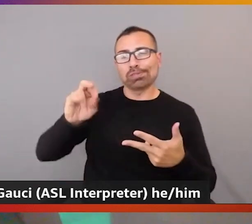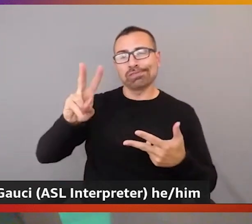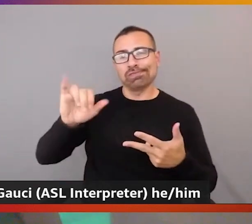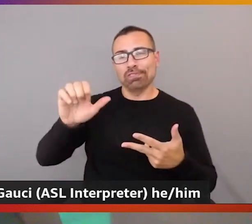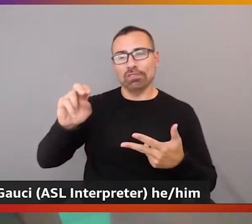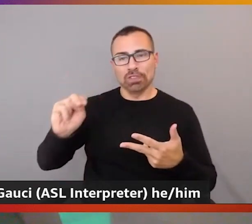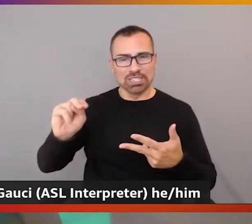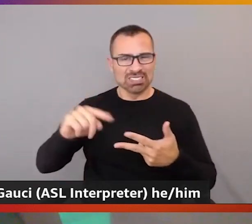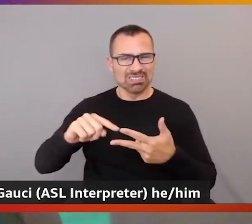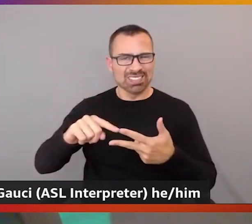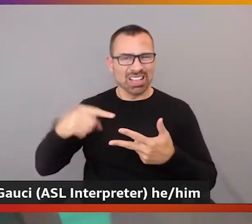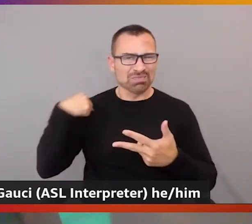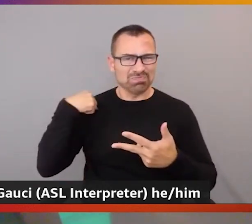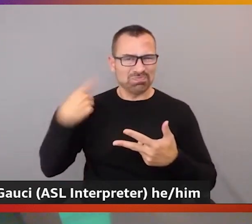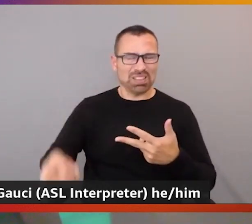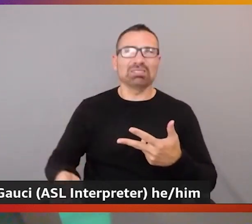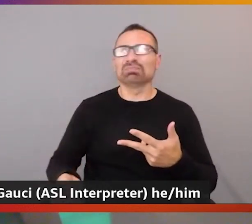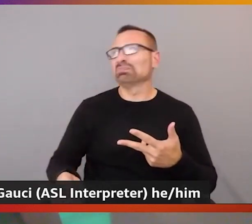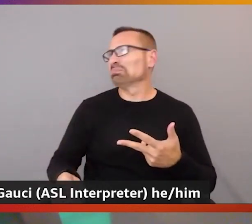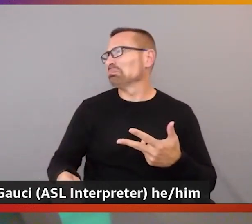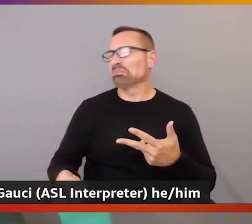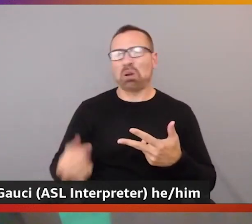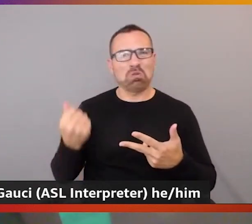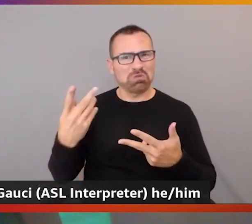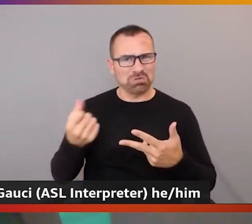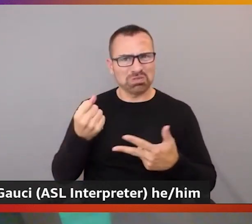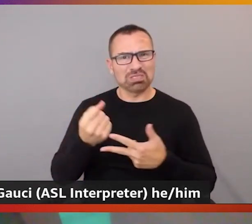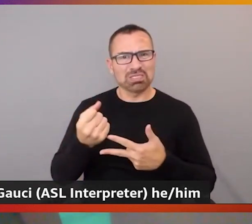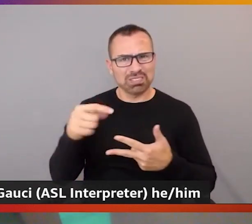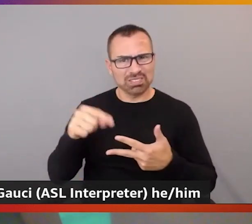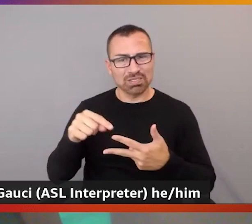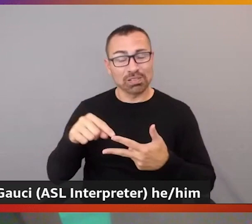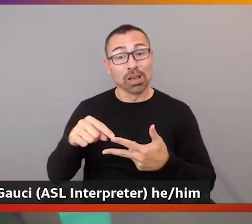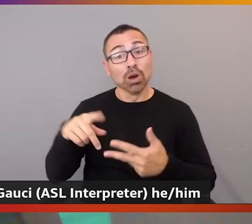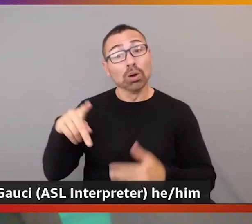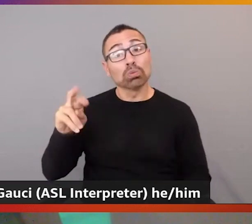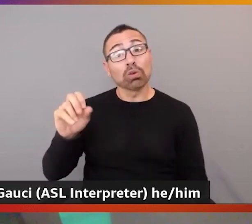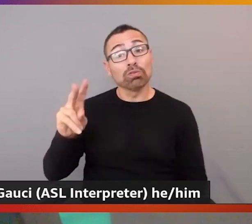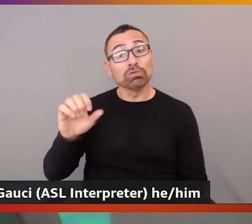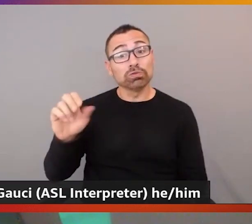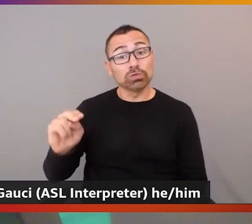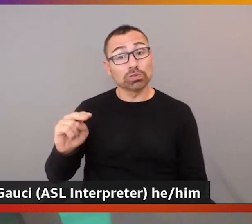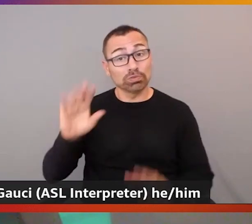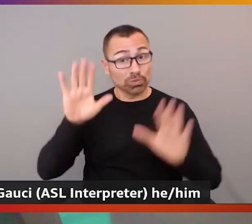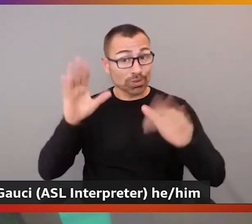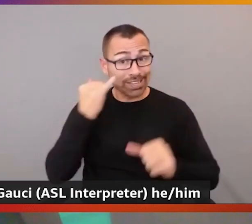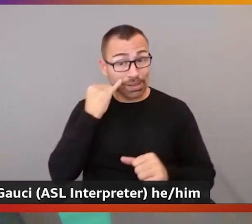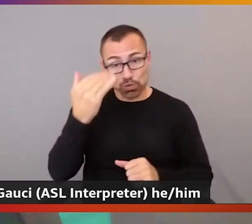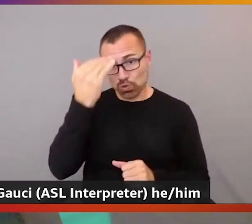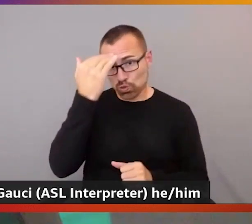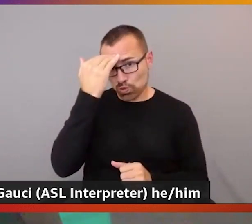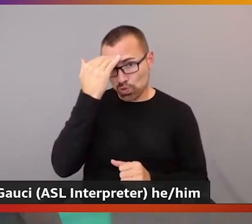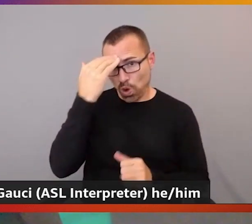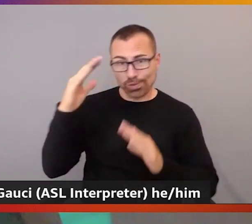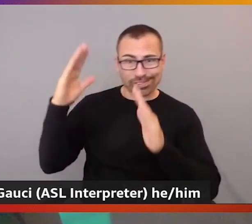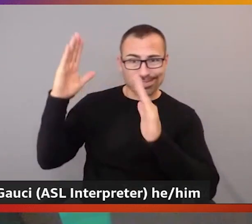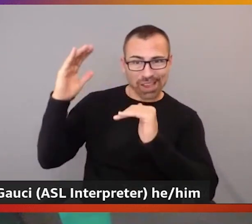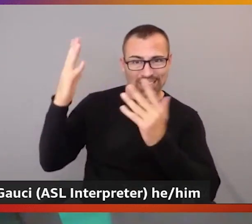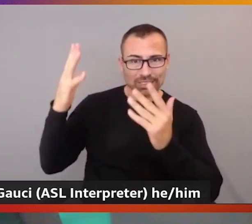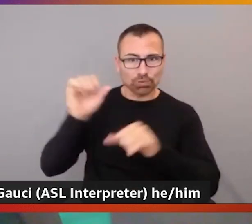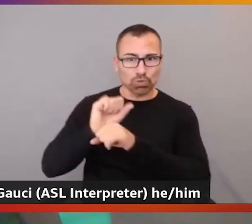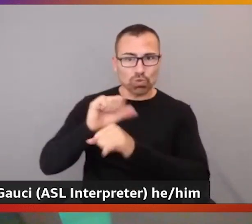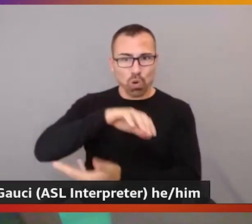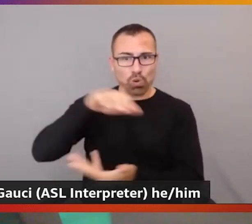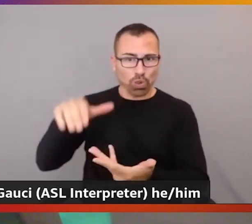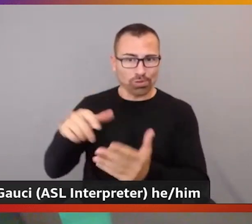since for a few years. And provision throughput is great if you know what your workloads performance requirements are, if you know